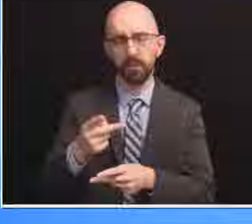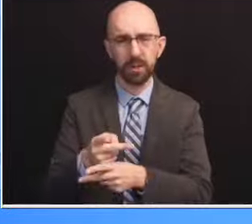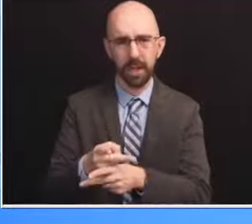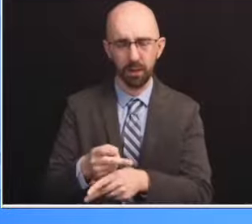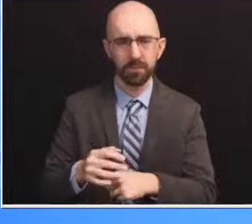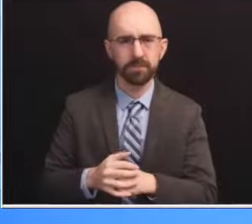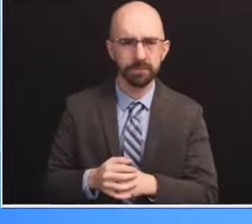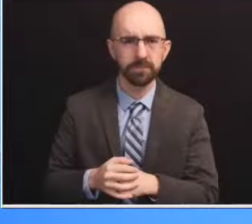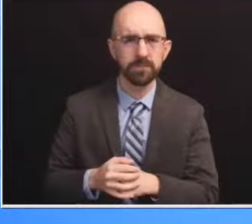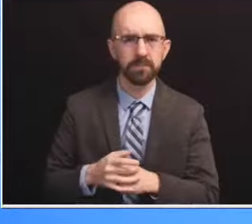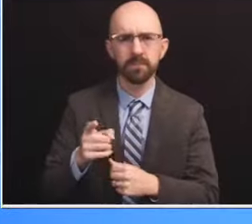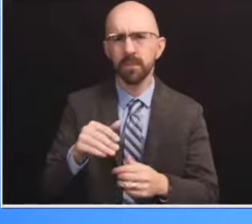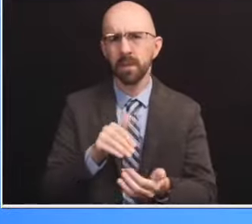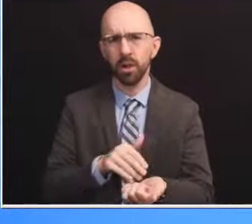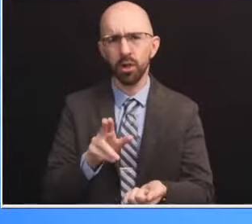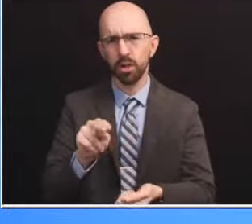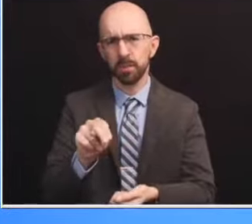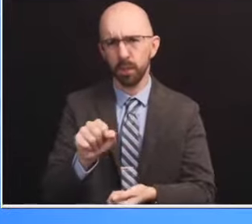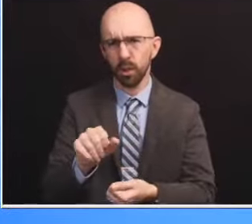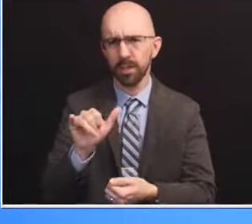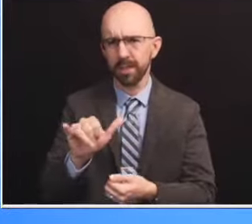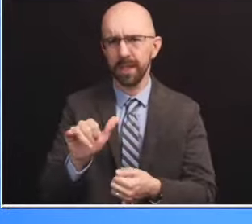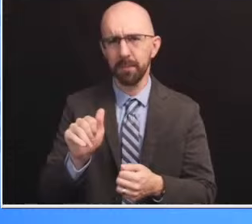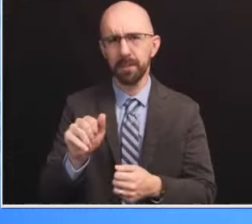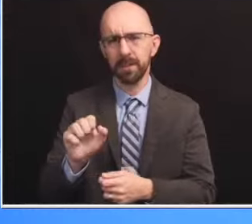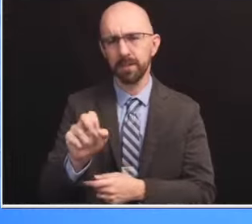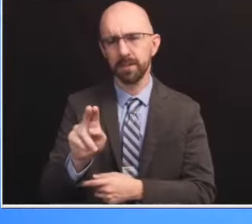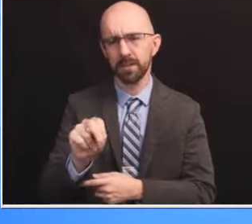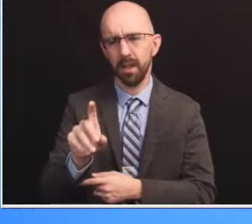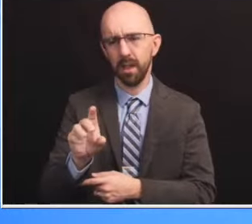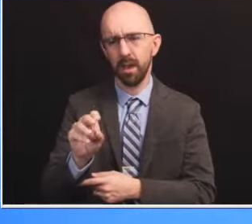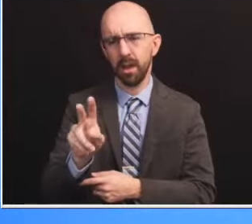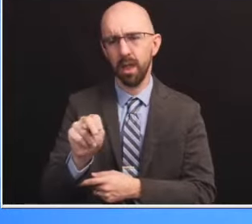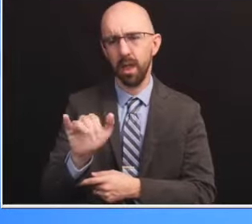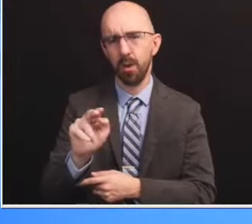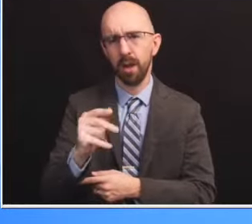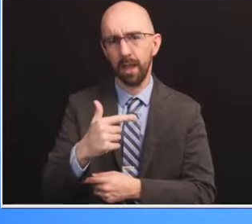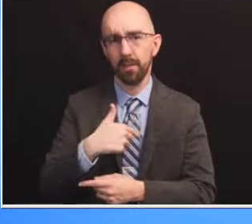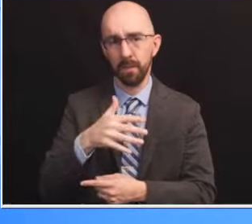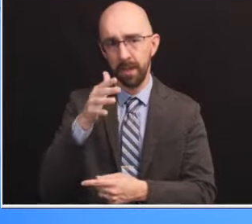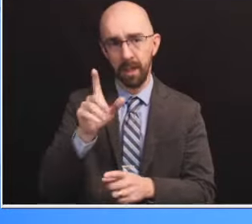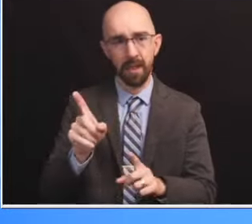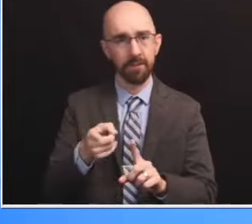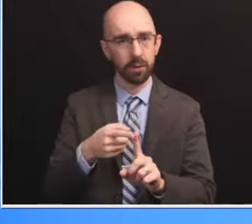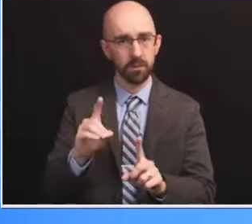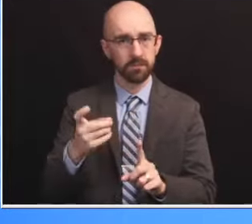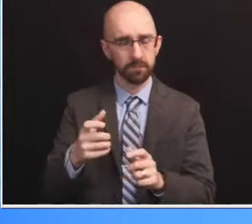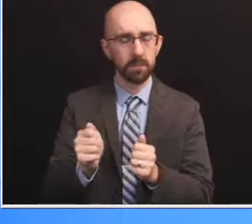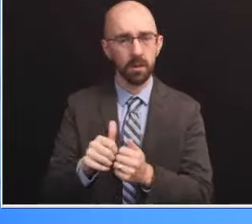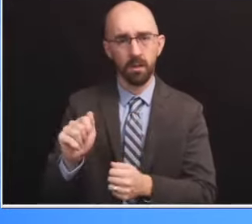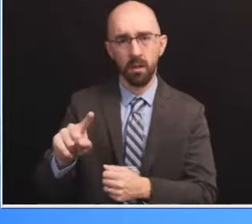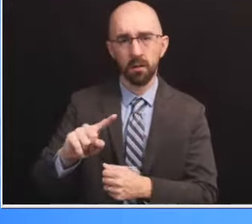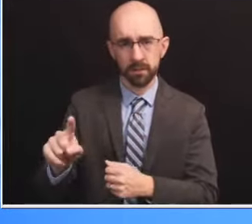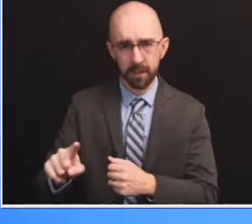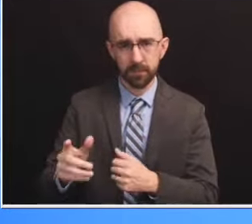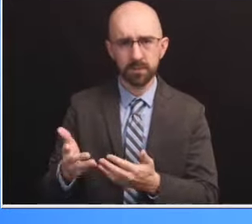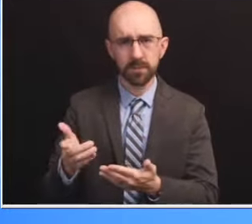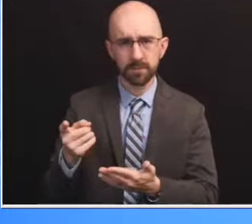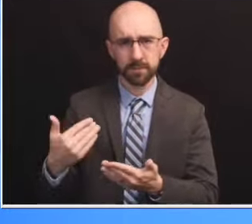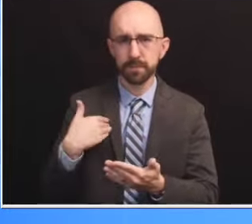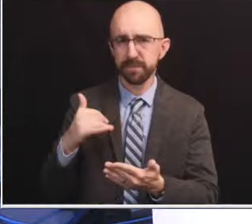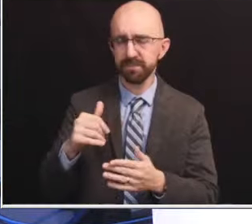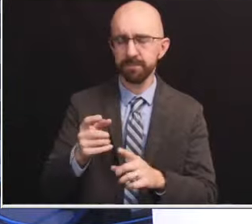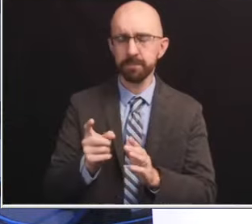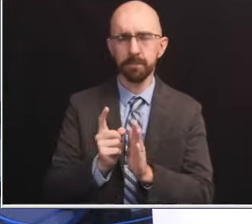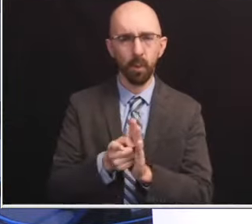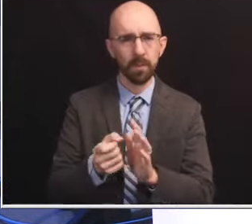Dr. Burns, could that have been sundowning? Because when my dad was first diagnosed with Alzheimer's, he had this episode where we thought he was